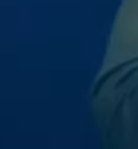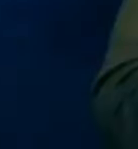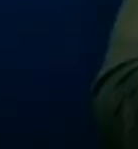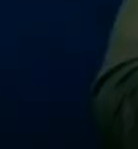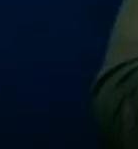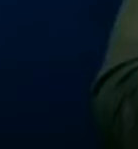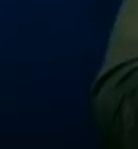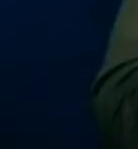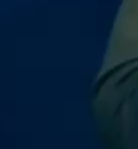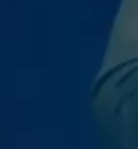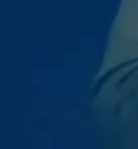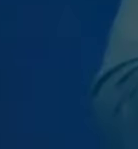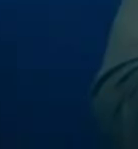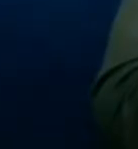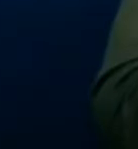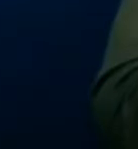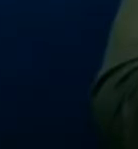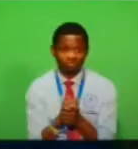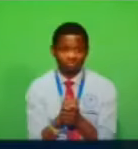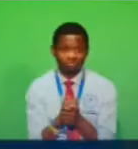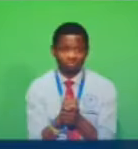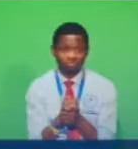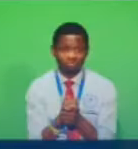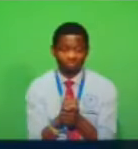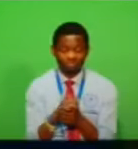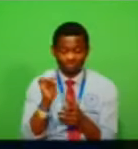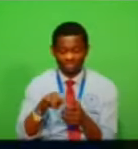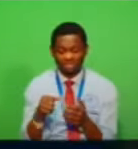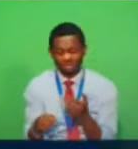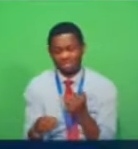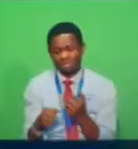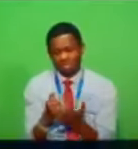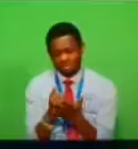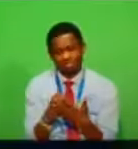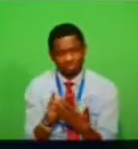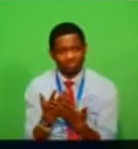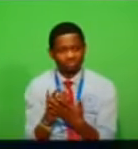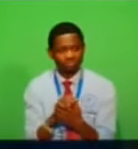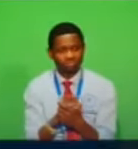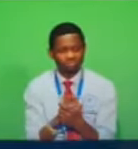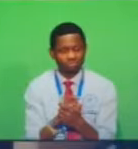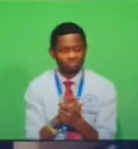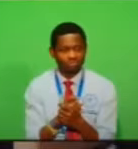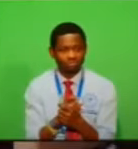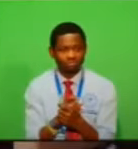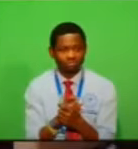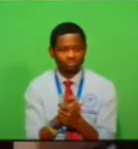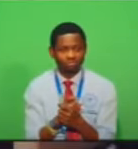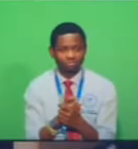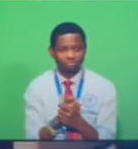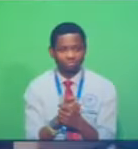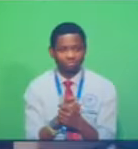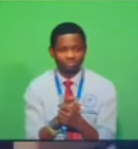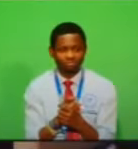that alone is a gift that I am always grateful for. Because that spiritual foundation